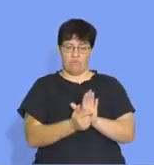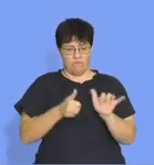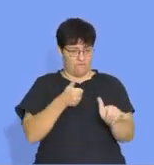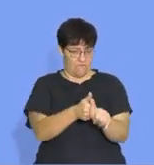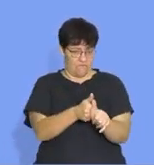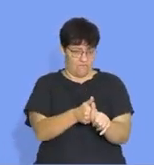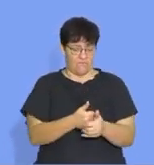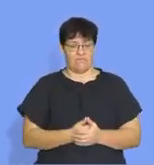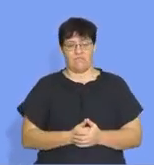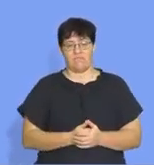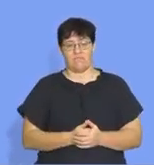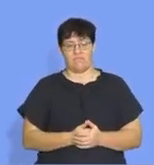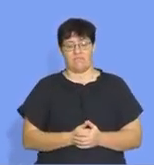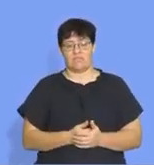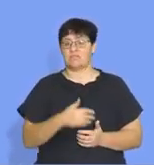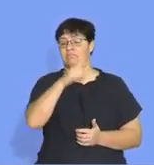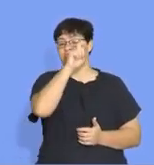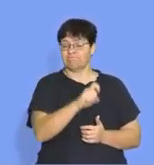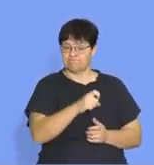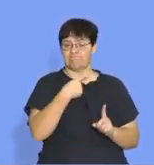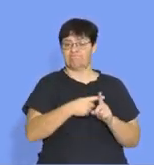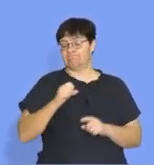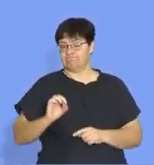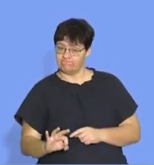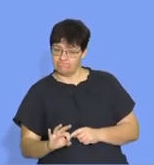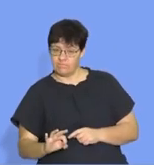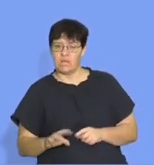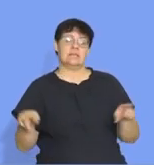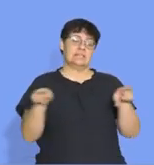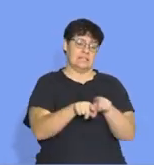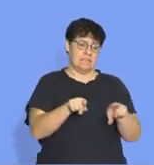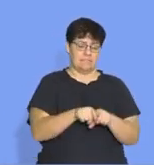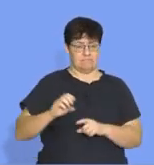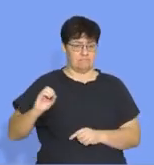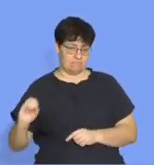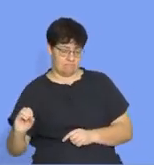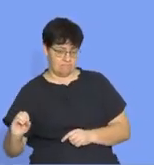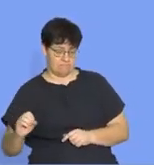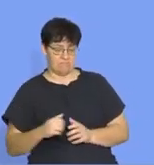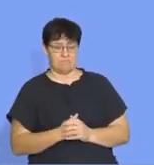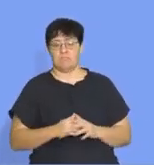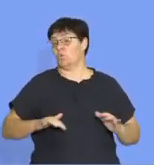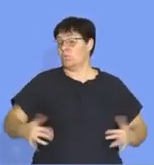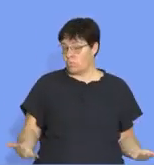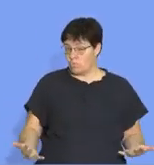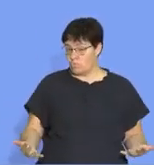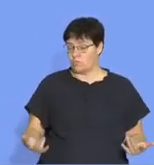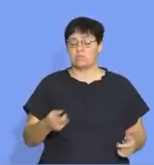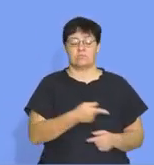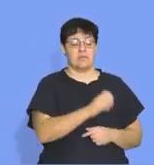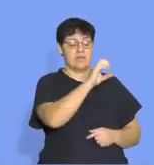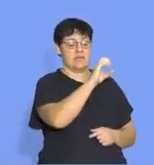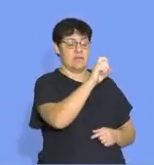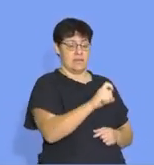So it will be X plus 3 equal to zero, or X